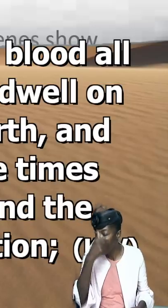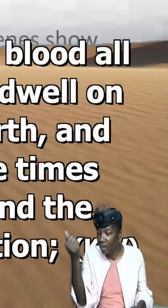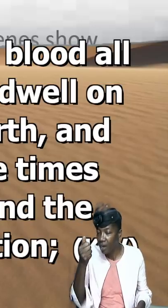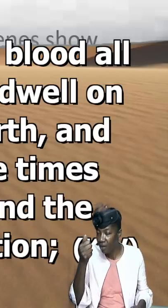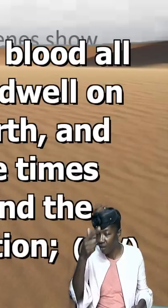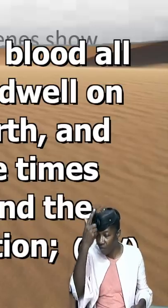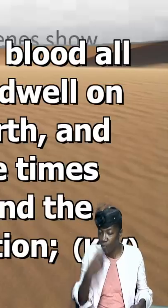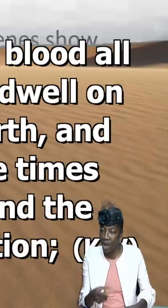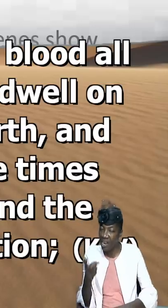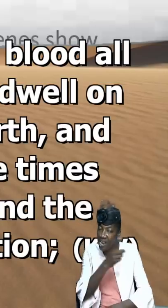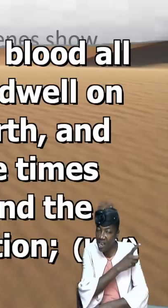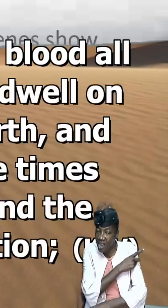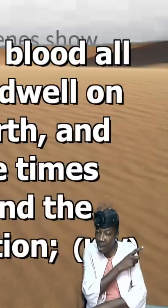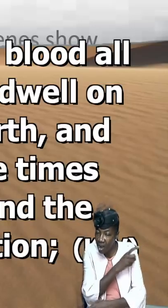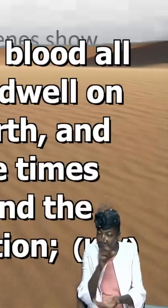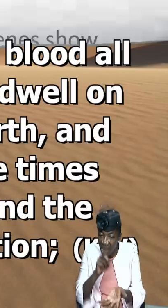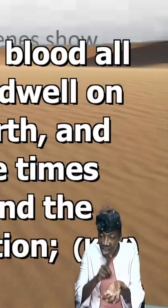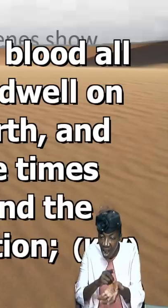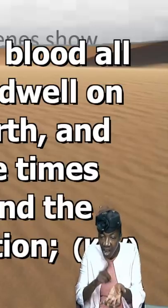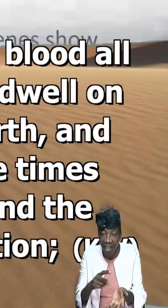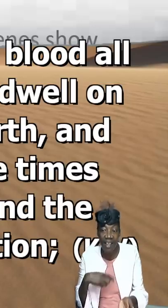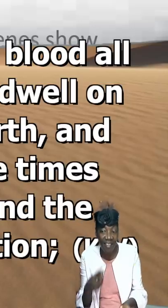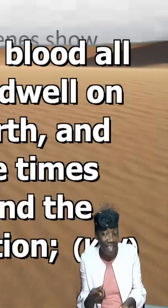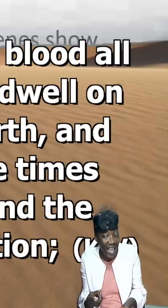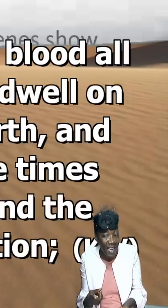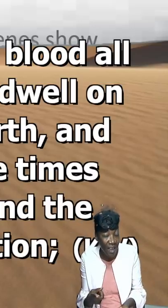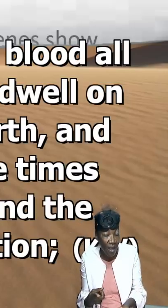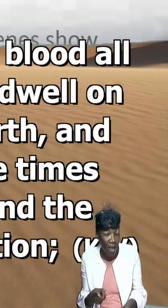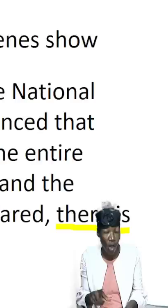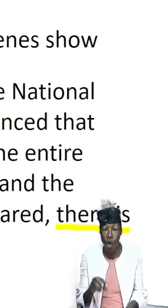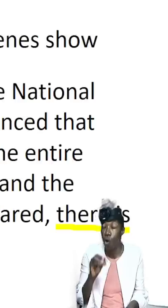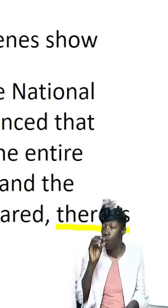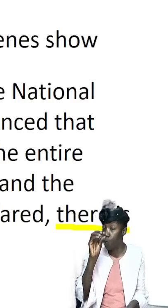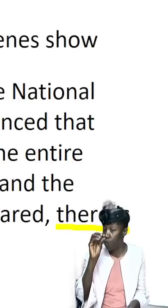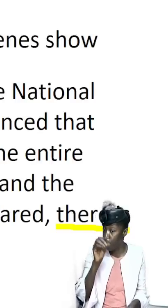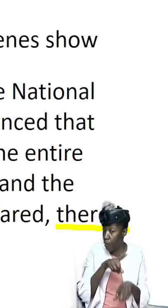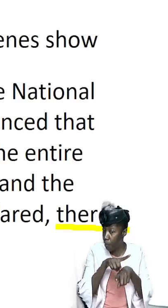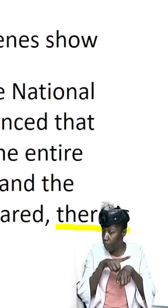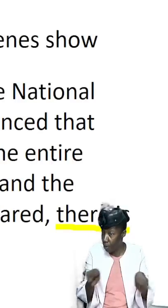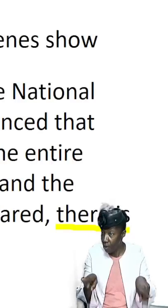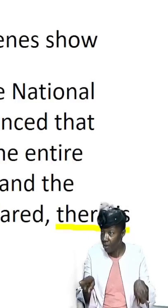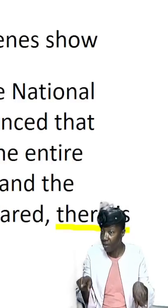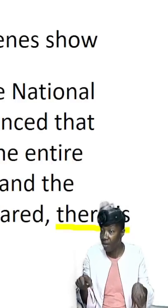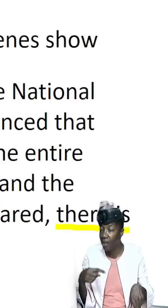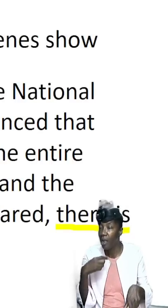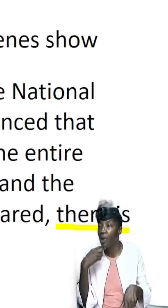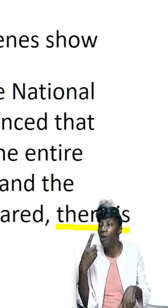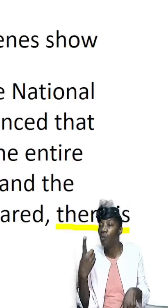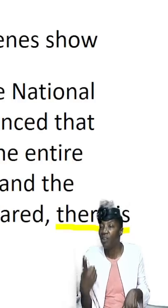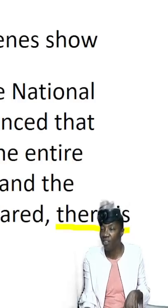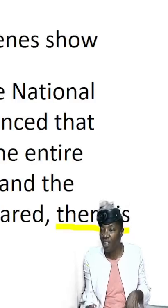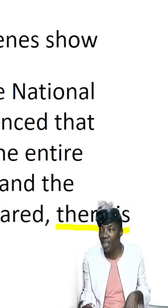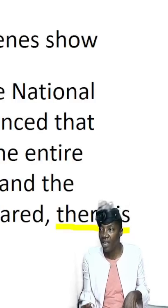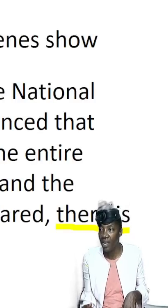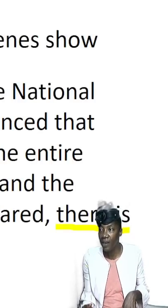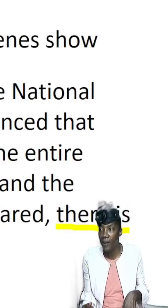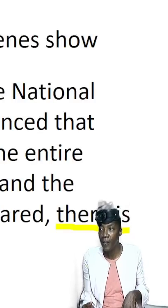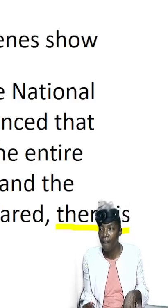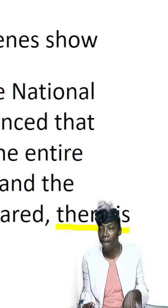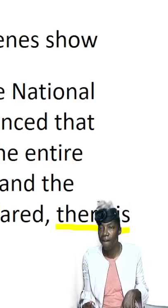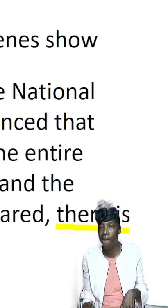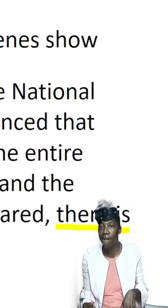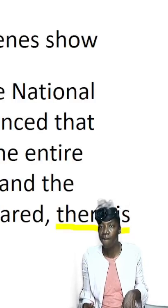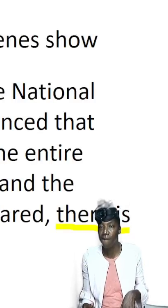On the contrary, we are saying, brothers and sisters, that Dr. Venter is